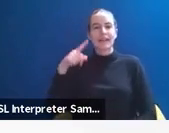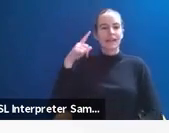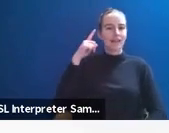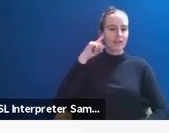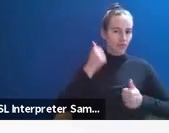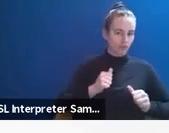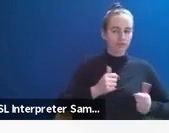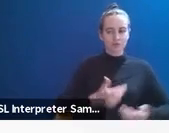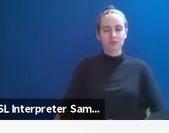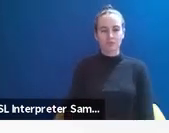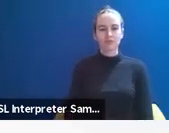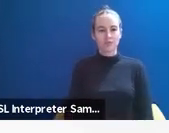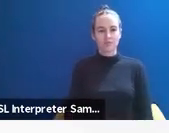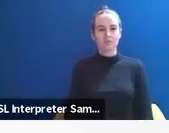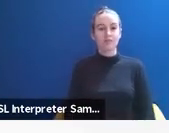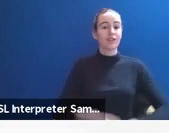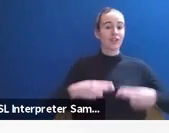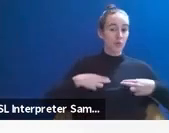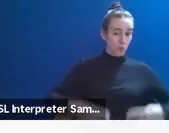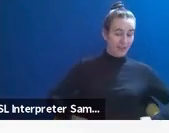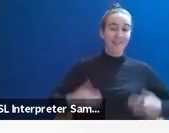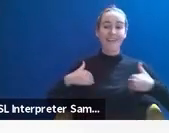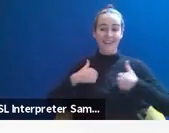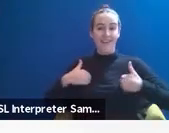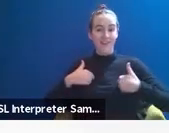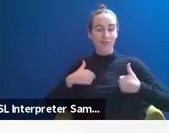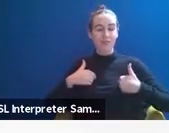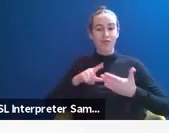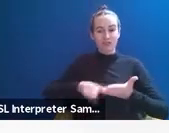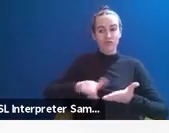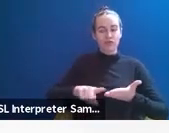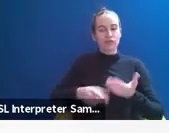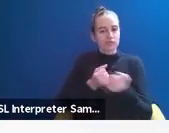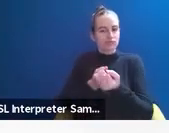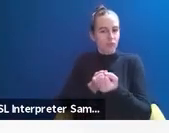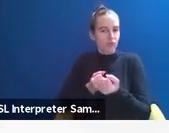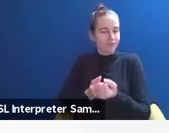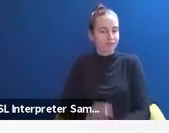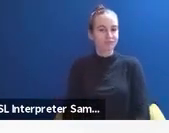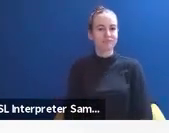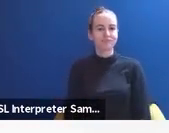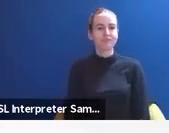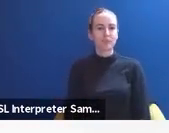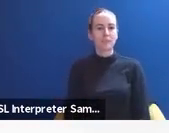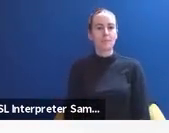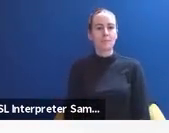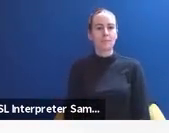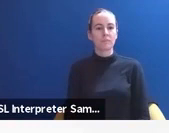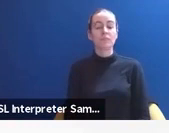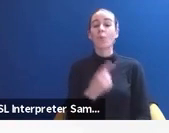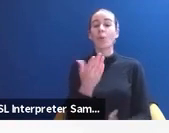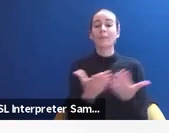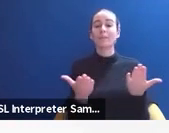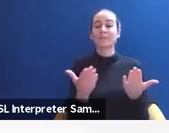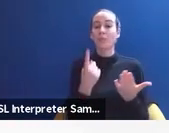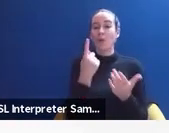There's human as well as animal-based data to help support this. And a major thing to walk away with this is that we can